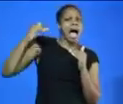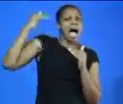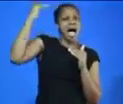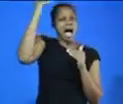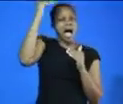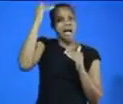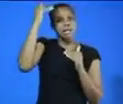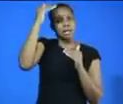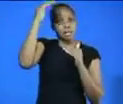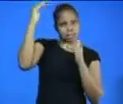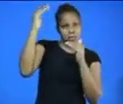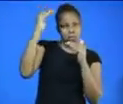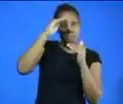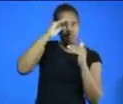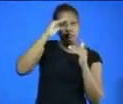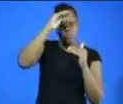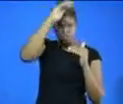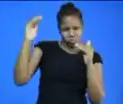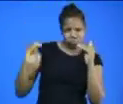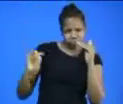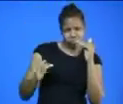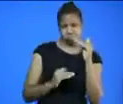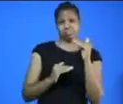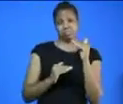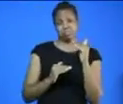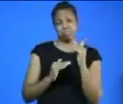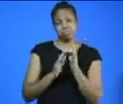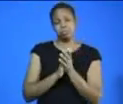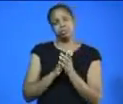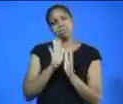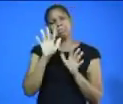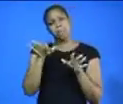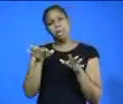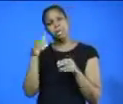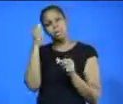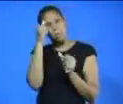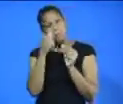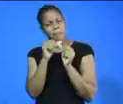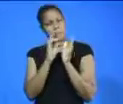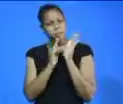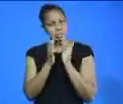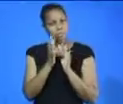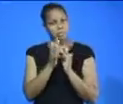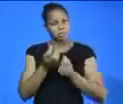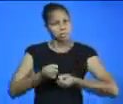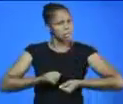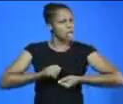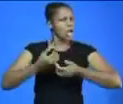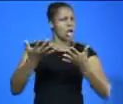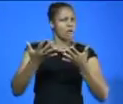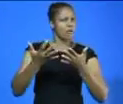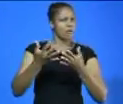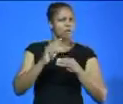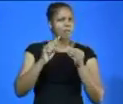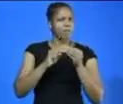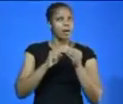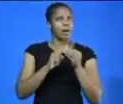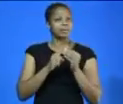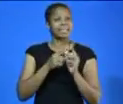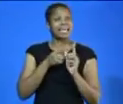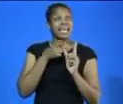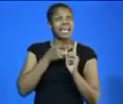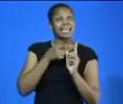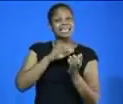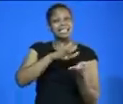so let me tell you where I'm going. Can you recall Jesus declaring about his own death and his mission